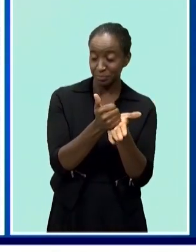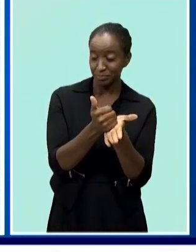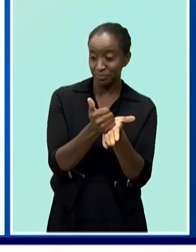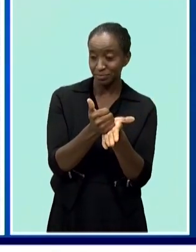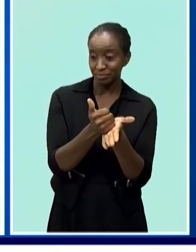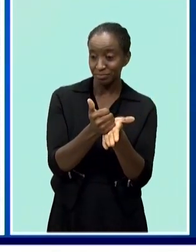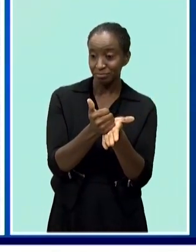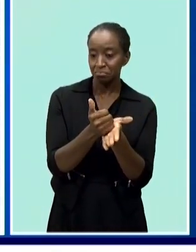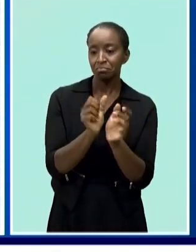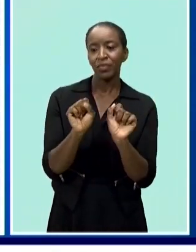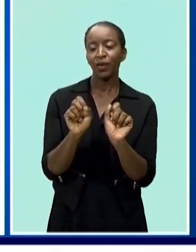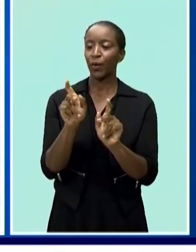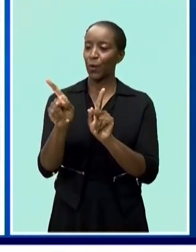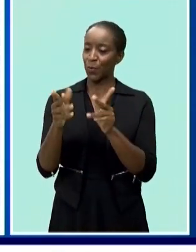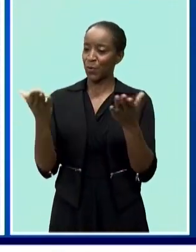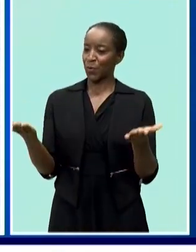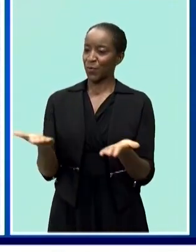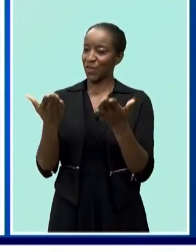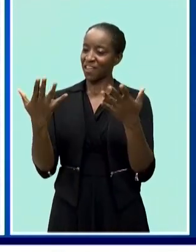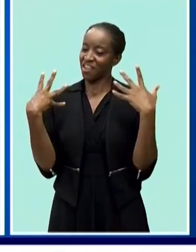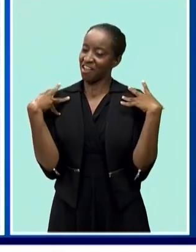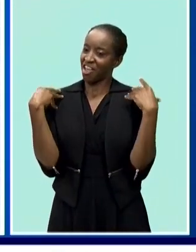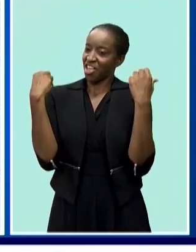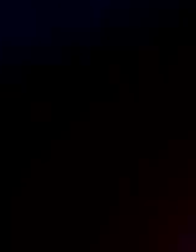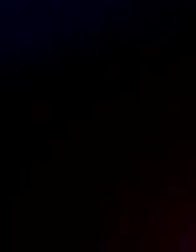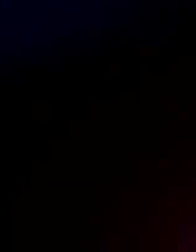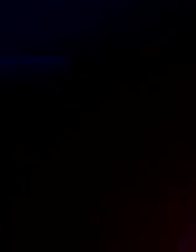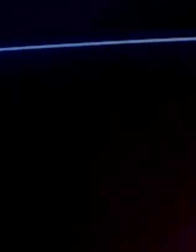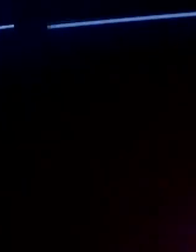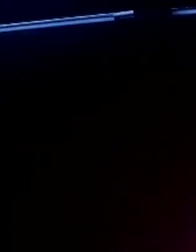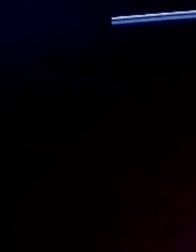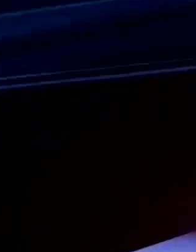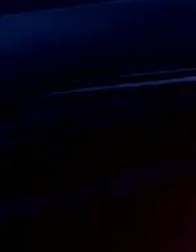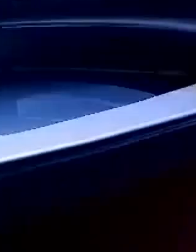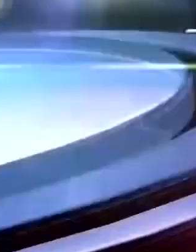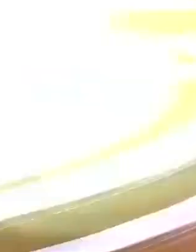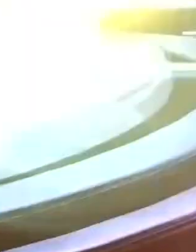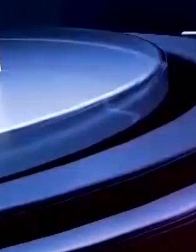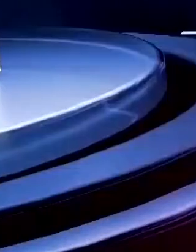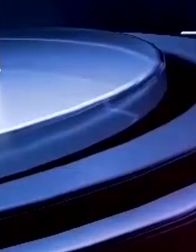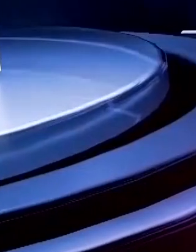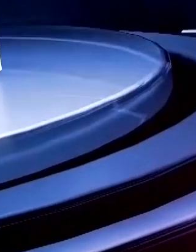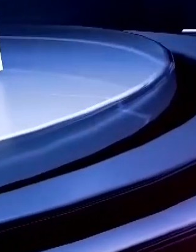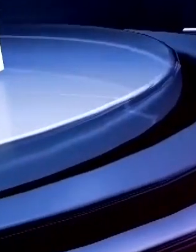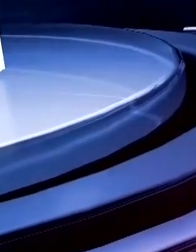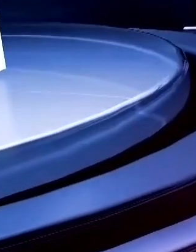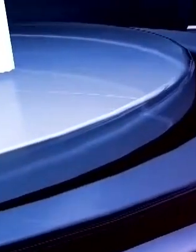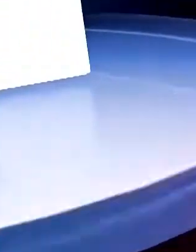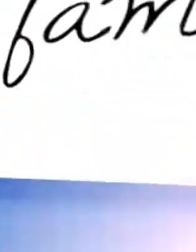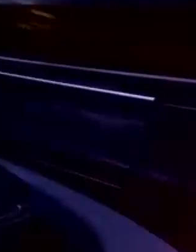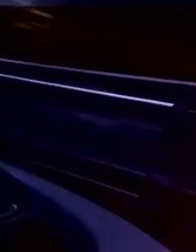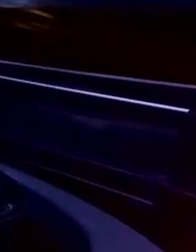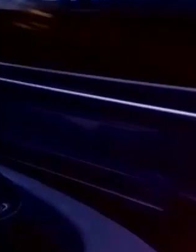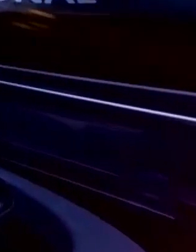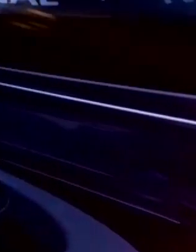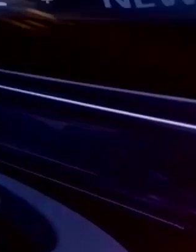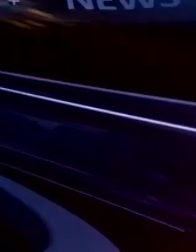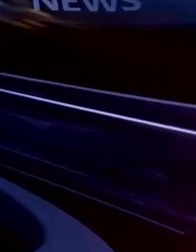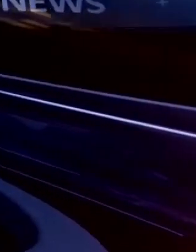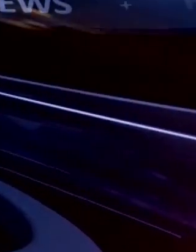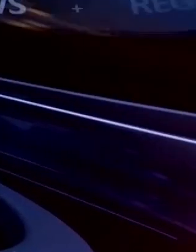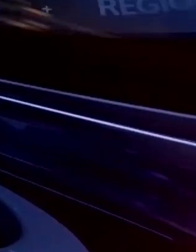of Barbadians living healthier lifestyles. What's Trending is brought to you by Trident Insurance.